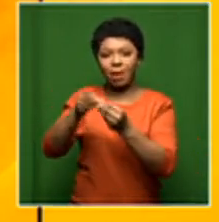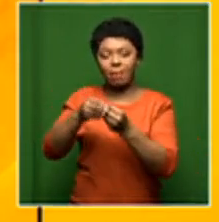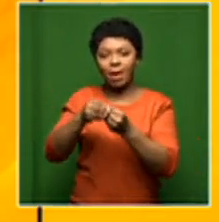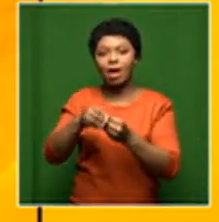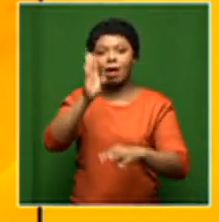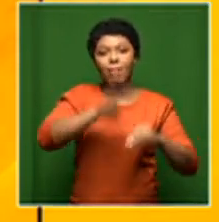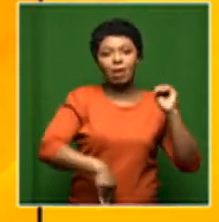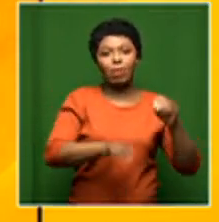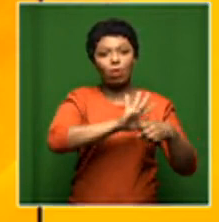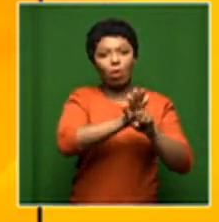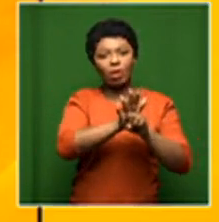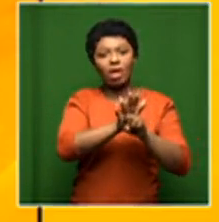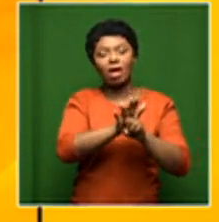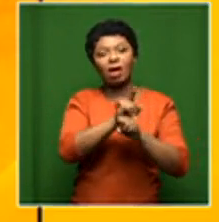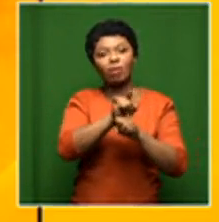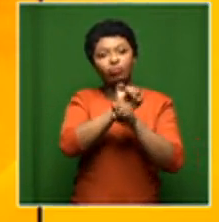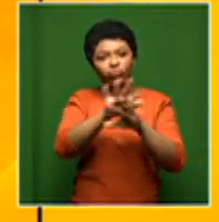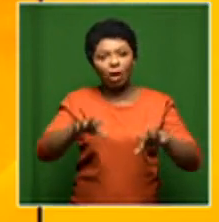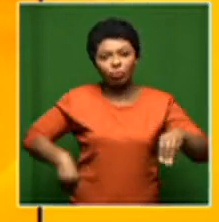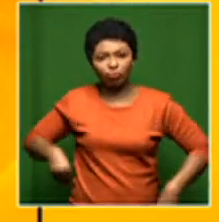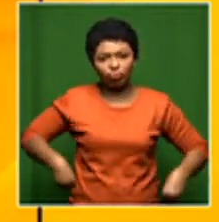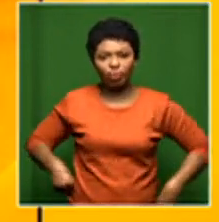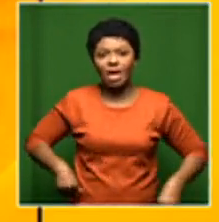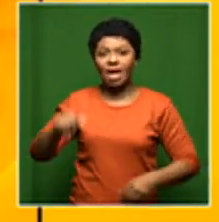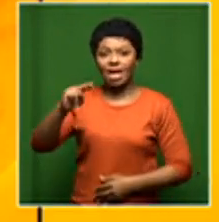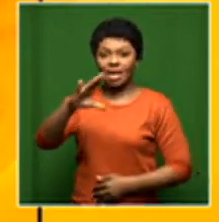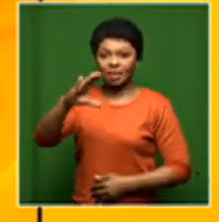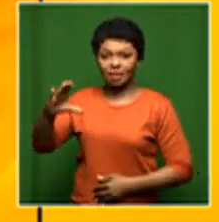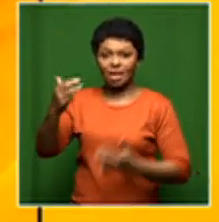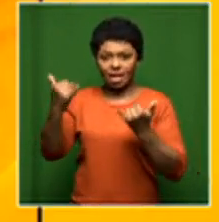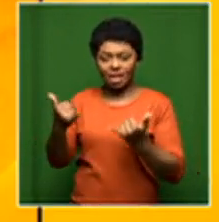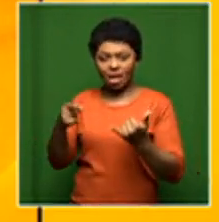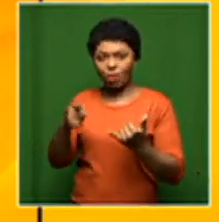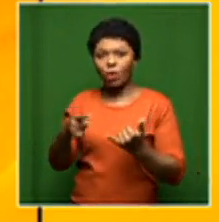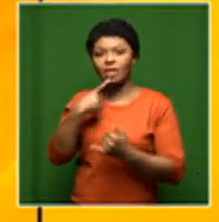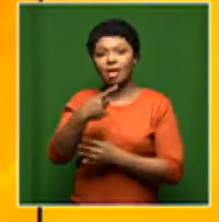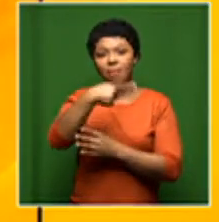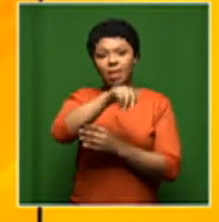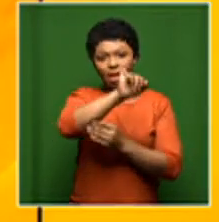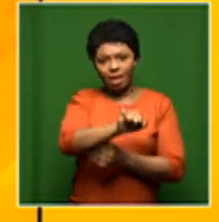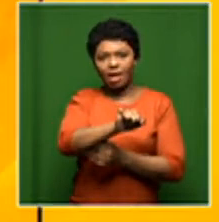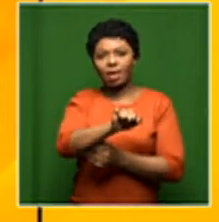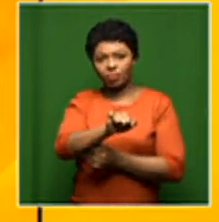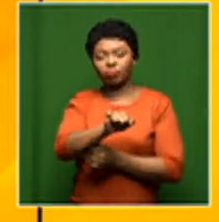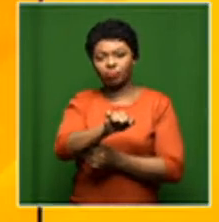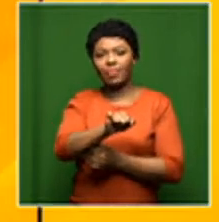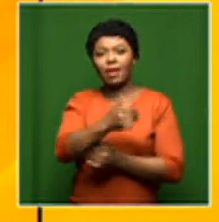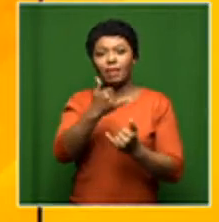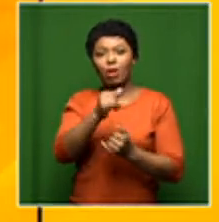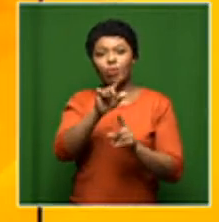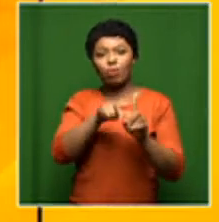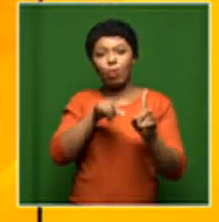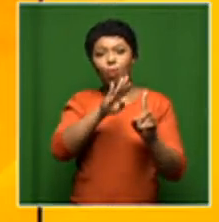of COVID-19-related corruption. The ANC has alleged a purge of its comrades by the PA. Eugene